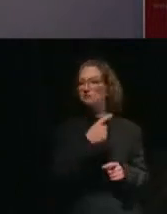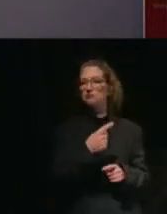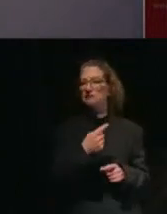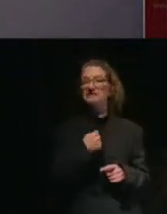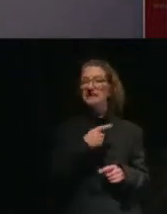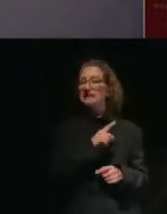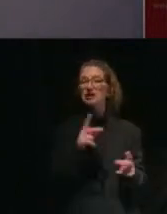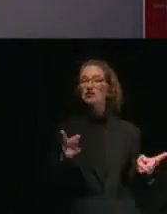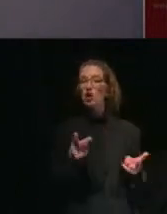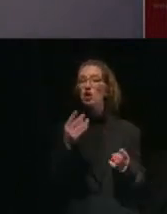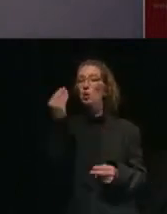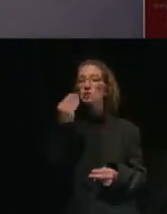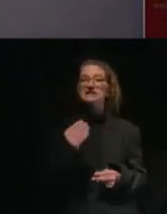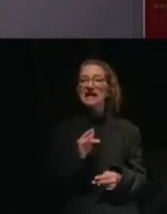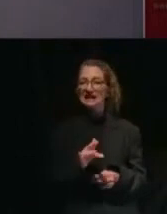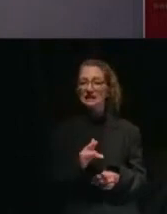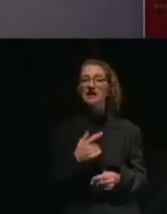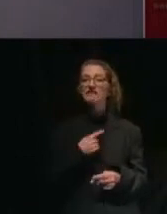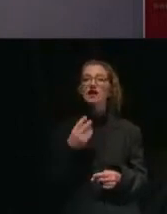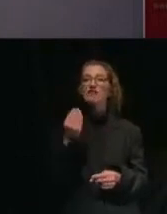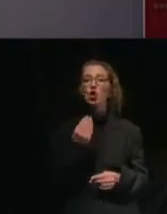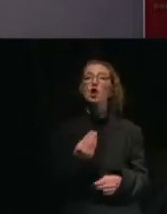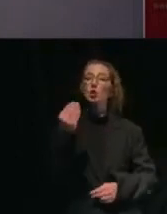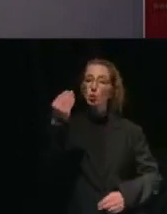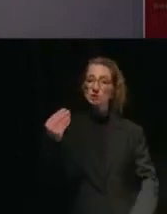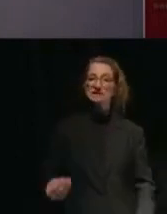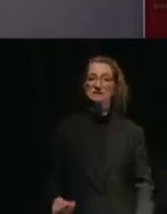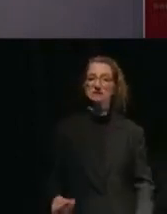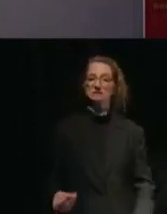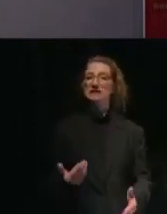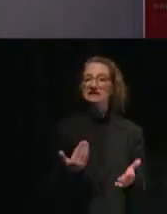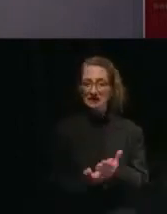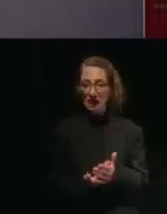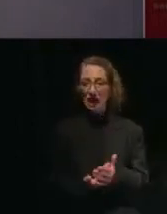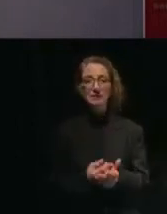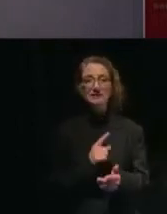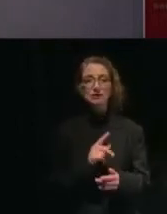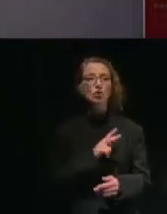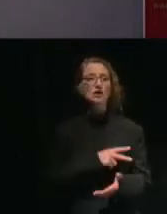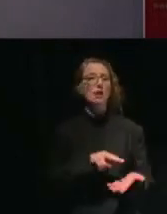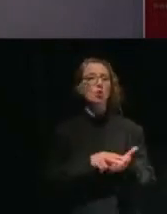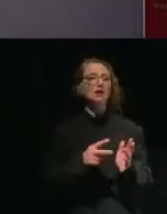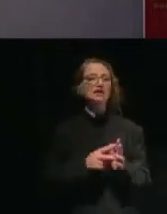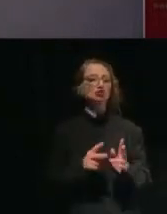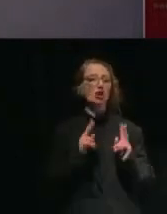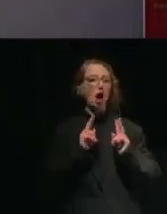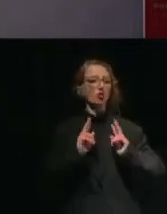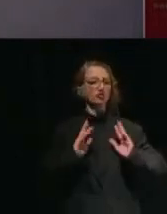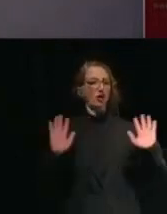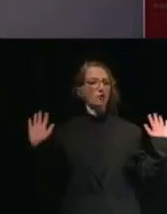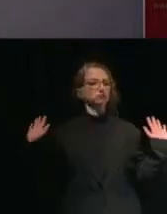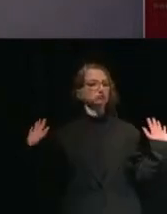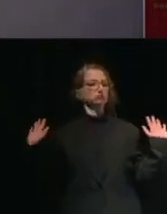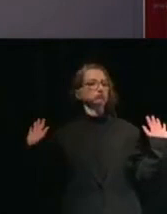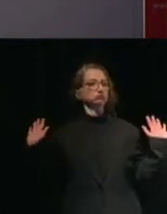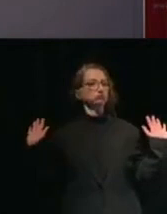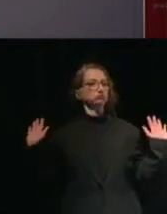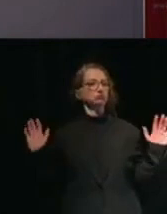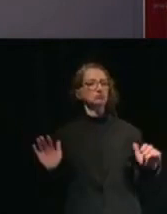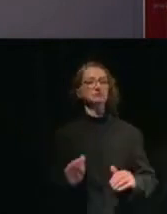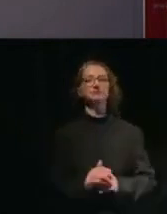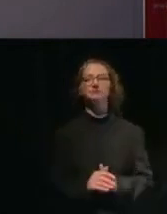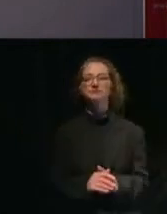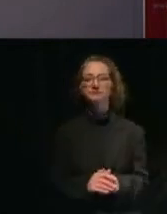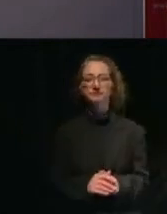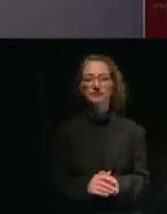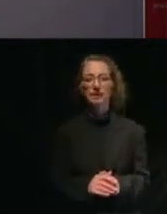And they say that if they are forced to do this, there'd be fewer projects that would be funded, and that the projects are art